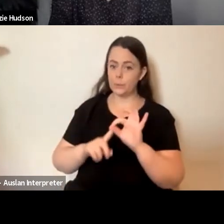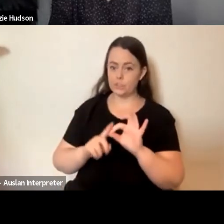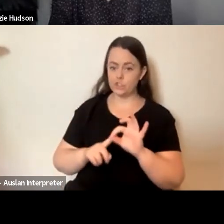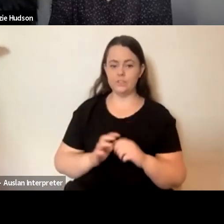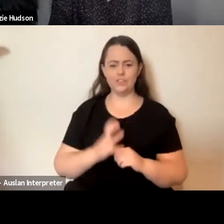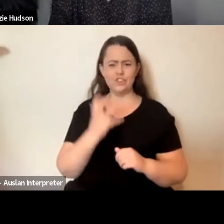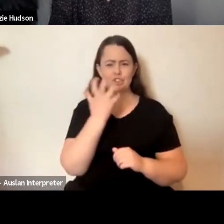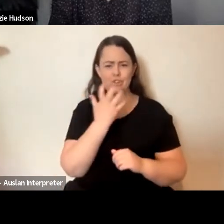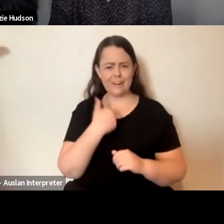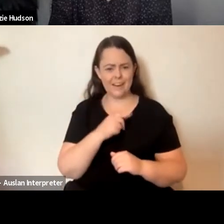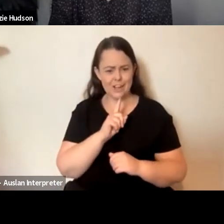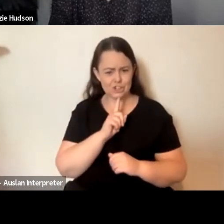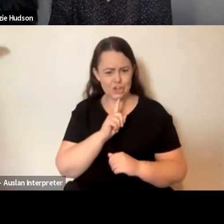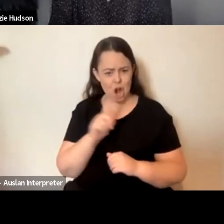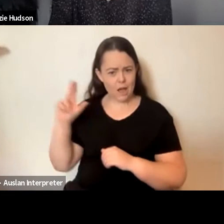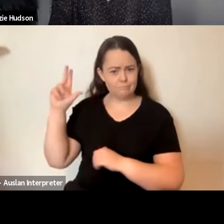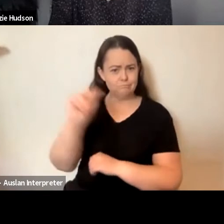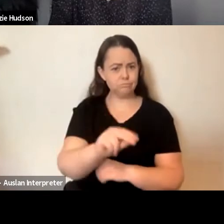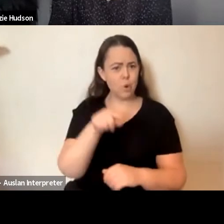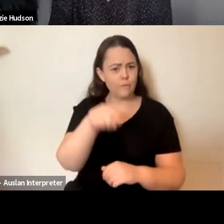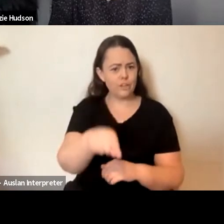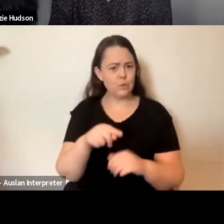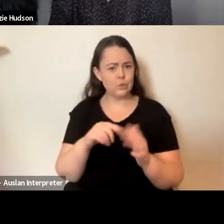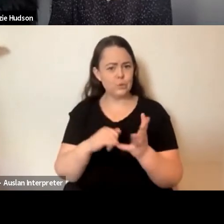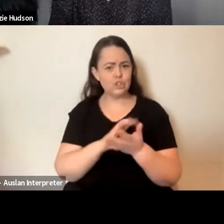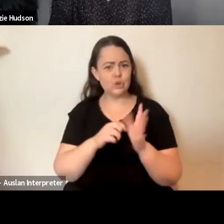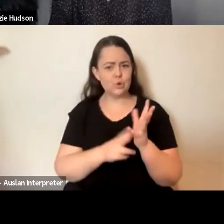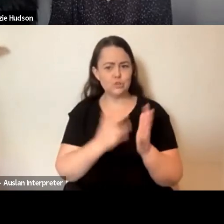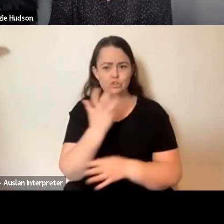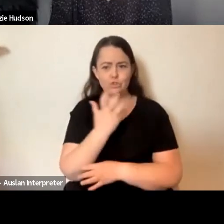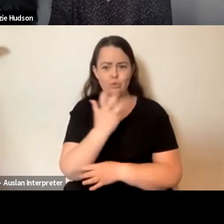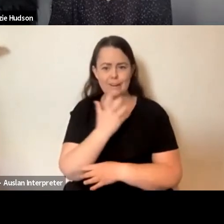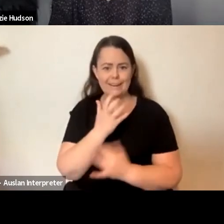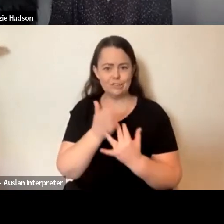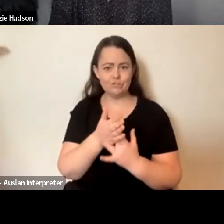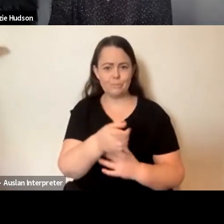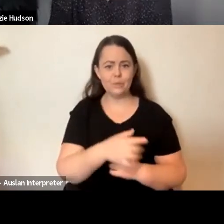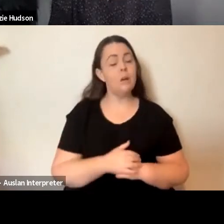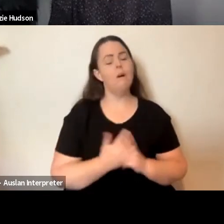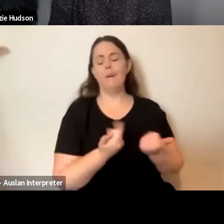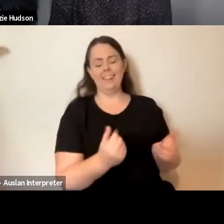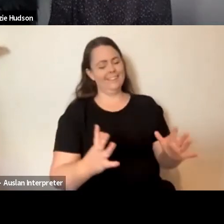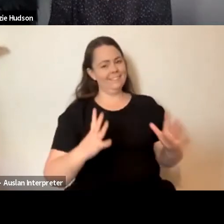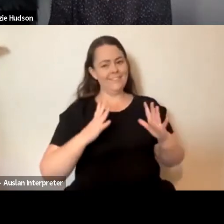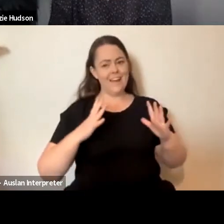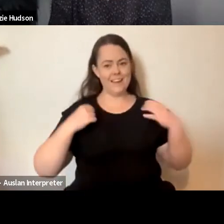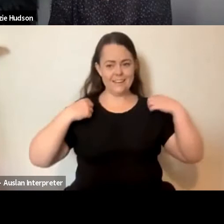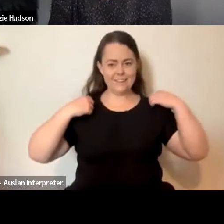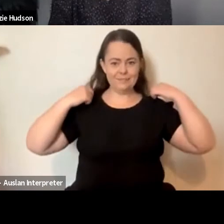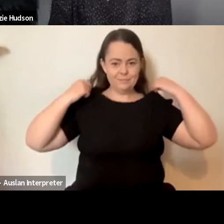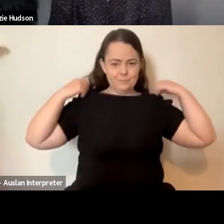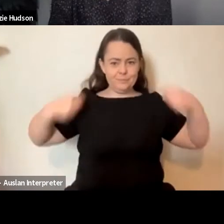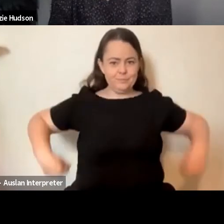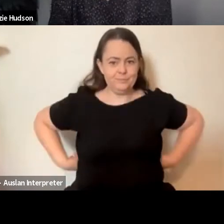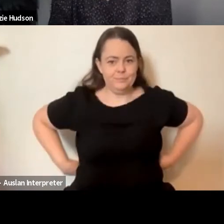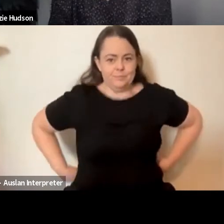sorry, forgive me. Did I just talk over the top of you, Sean? I'm so sorry. That's absolutely fine. It's this new